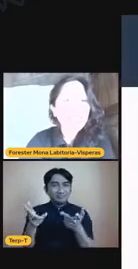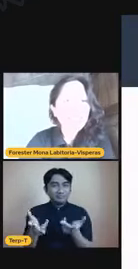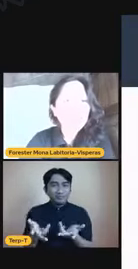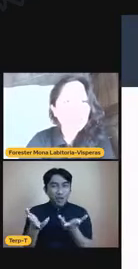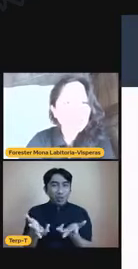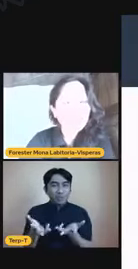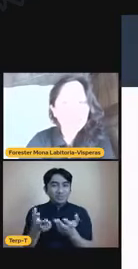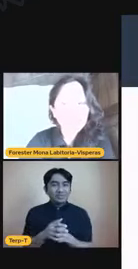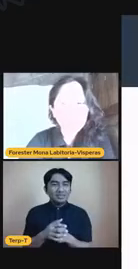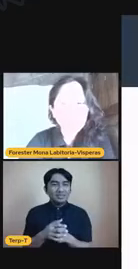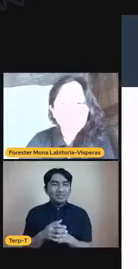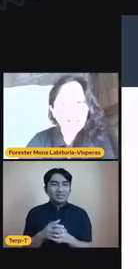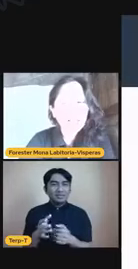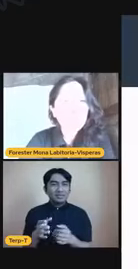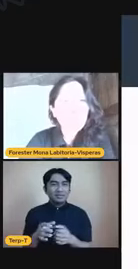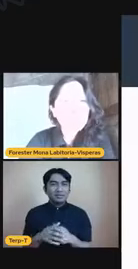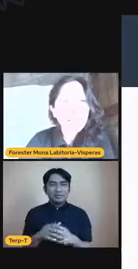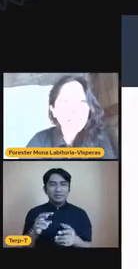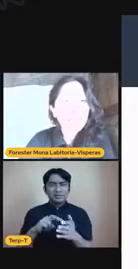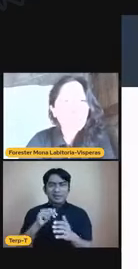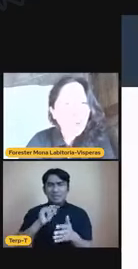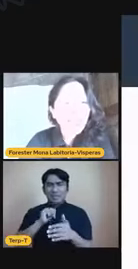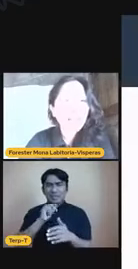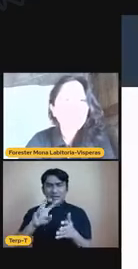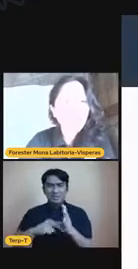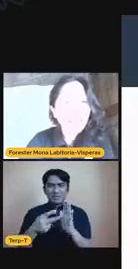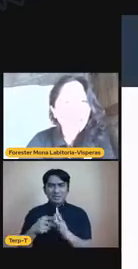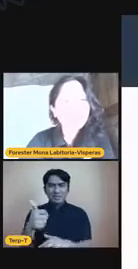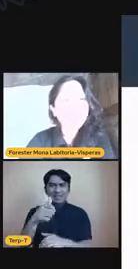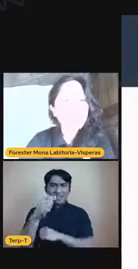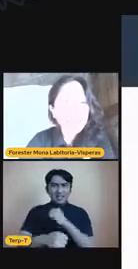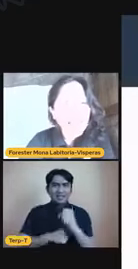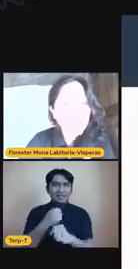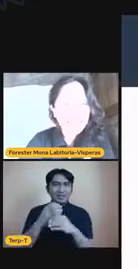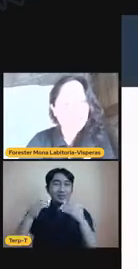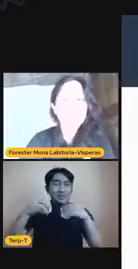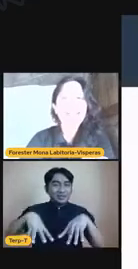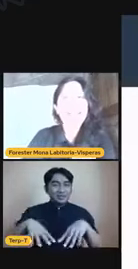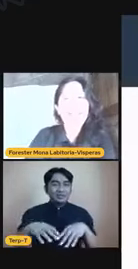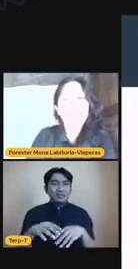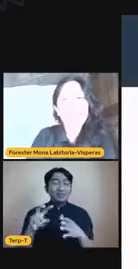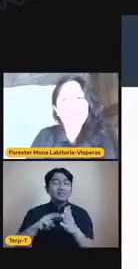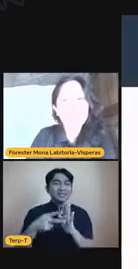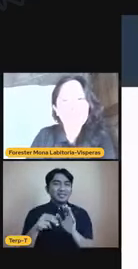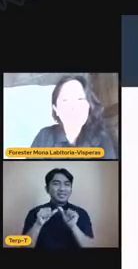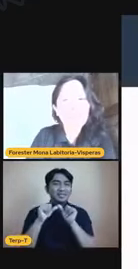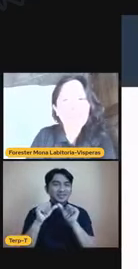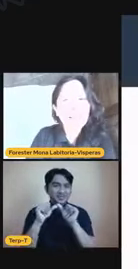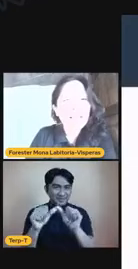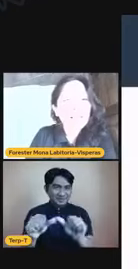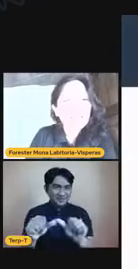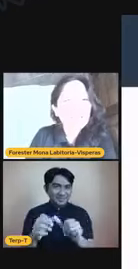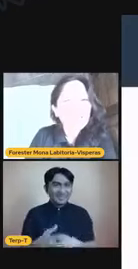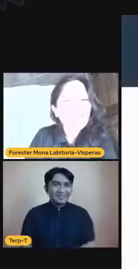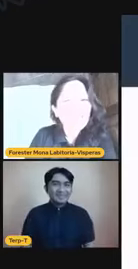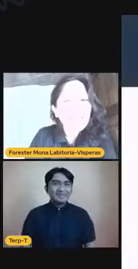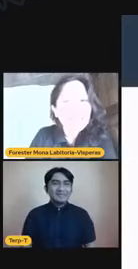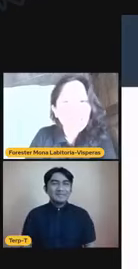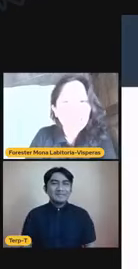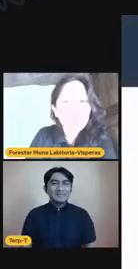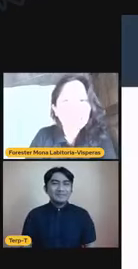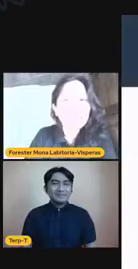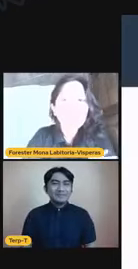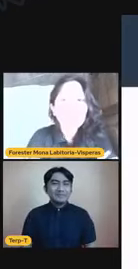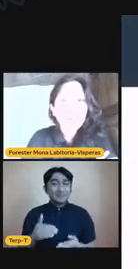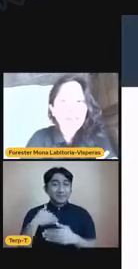10 years talaga bago tayo mag-lose ng weight. But I'm saying is huwag mawalan ng pag-asa. Yan po. So,